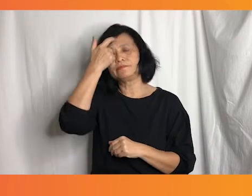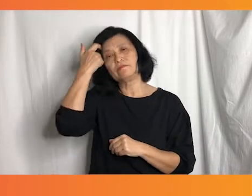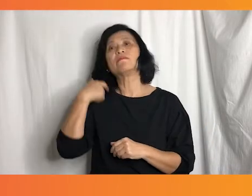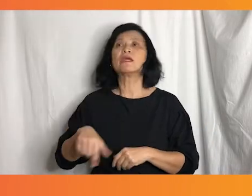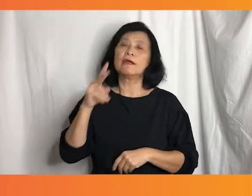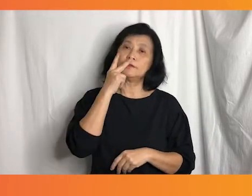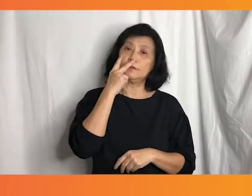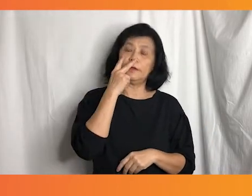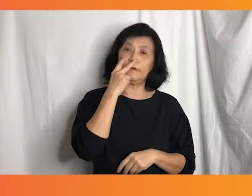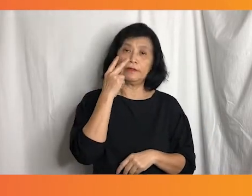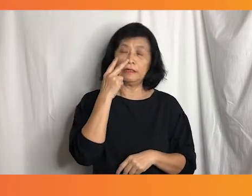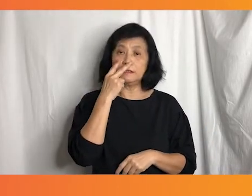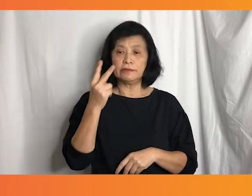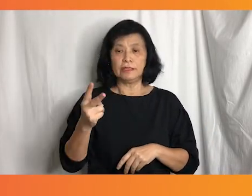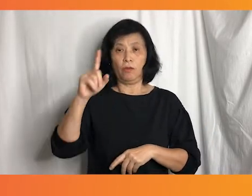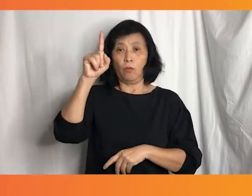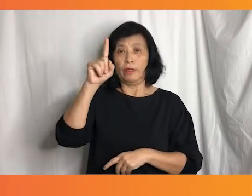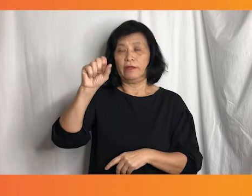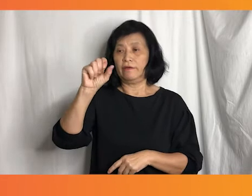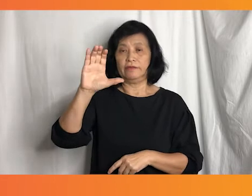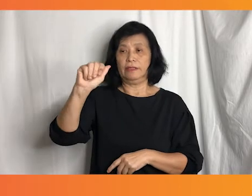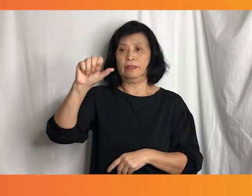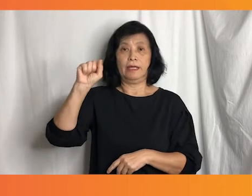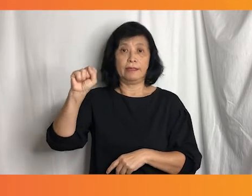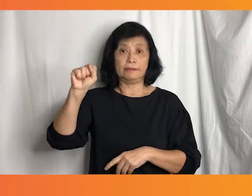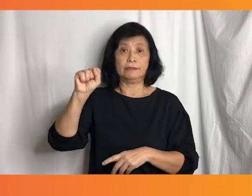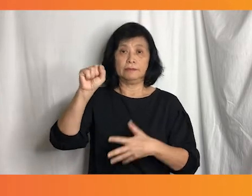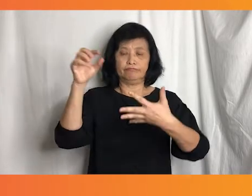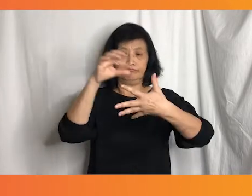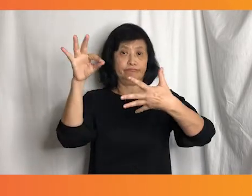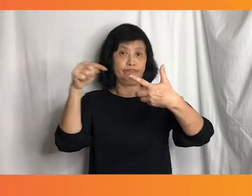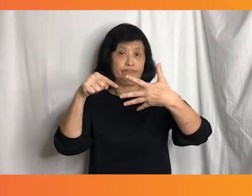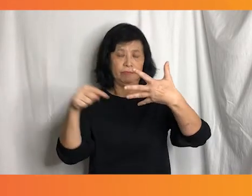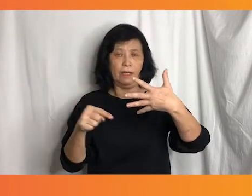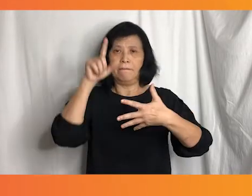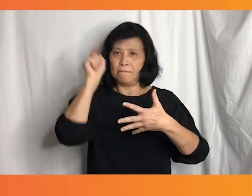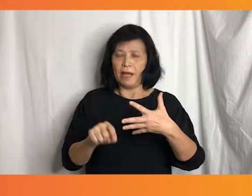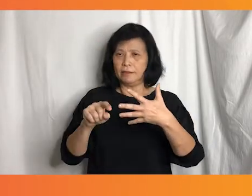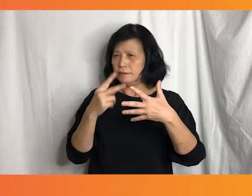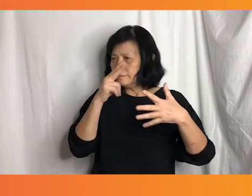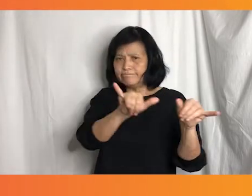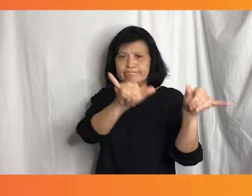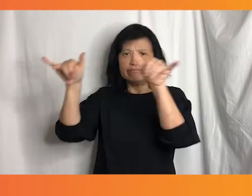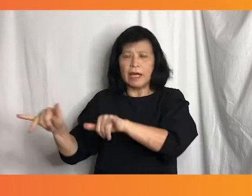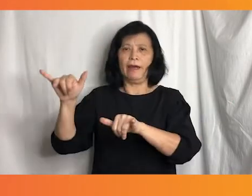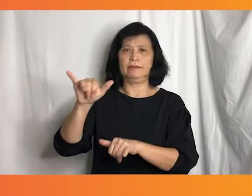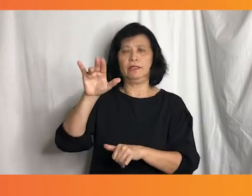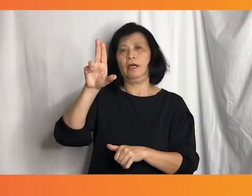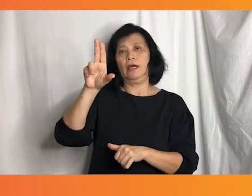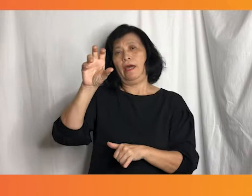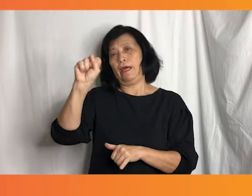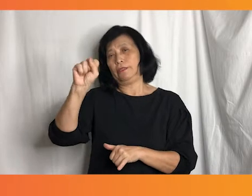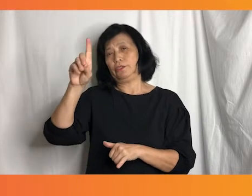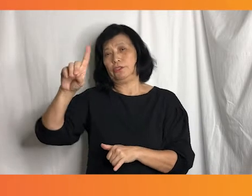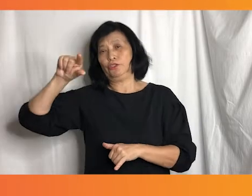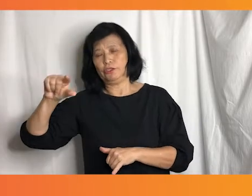All right, so as you have heard, one of our CAS criteria is that they must address the UN SDG, Sustainable Development